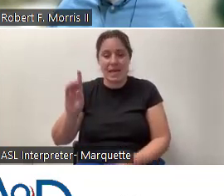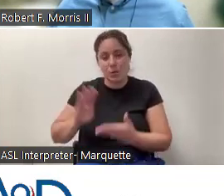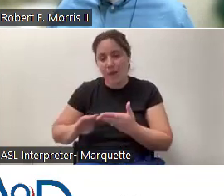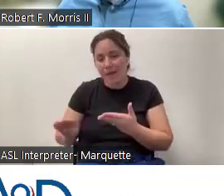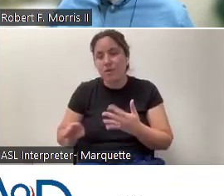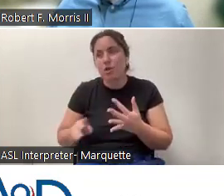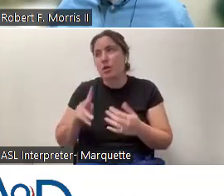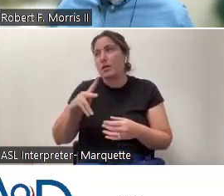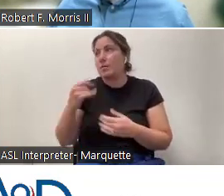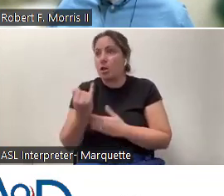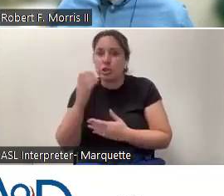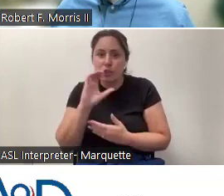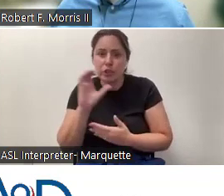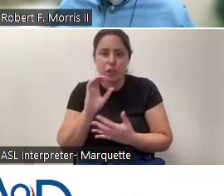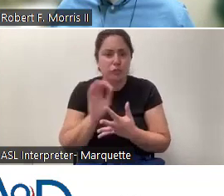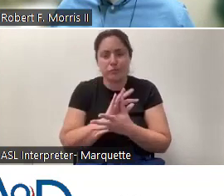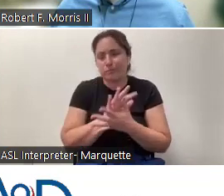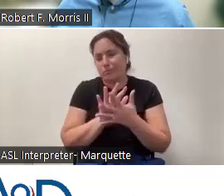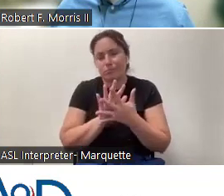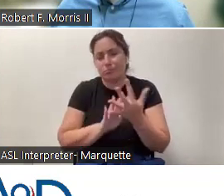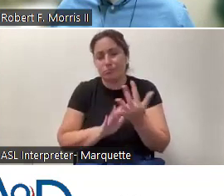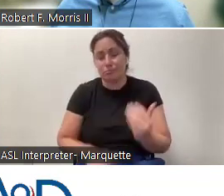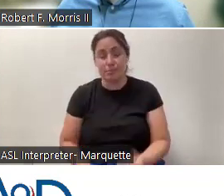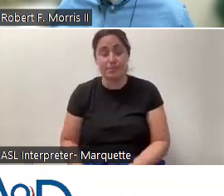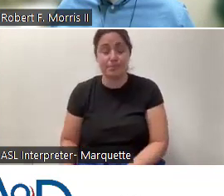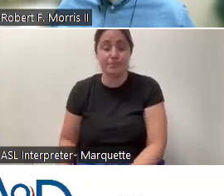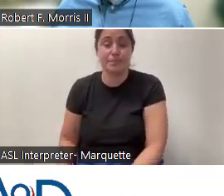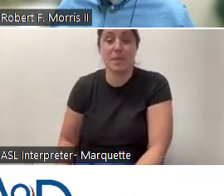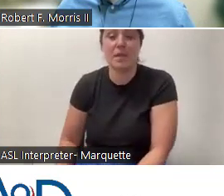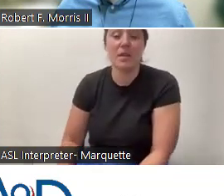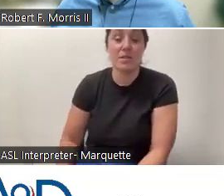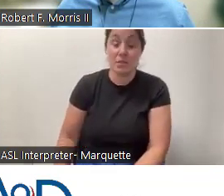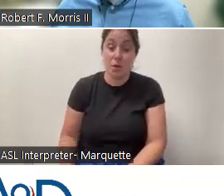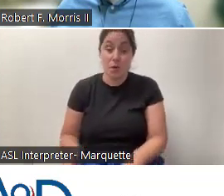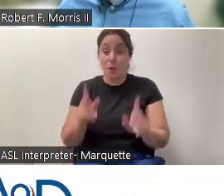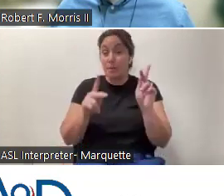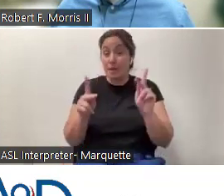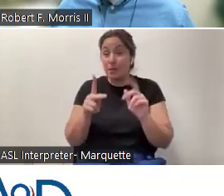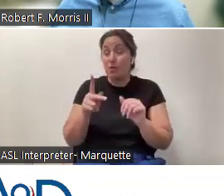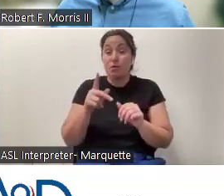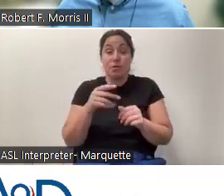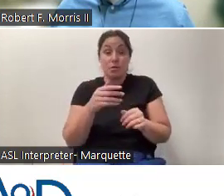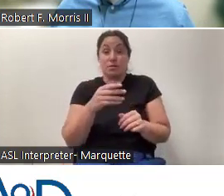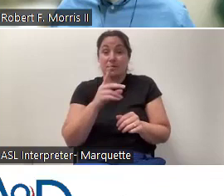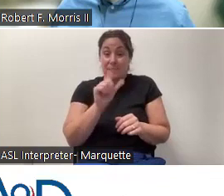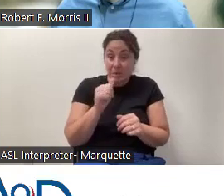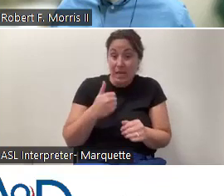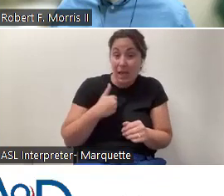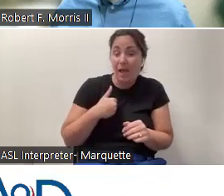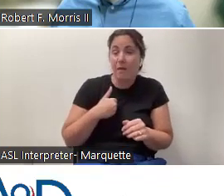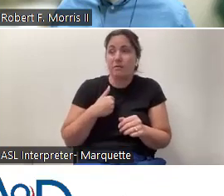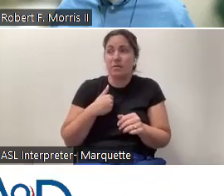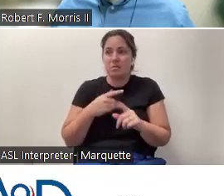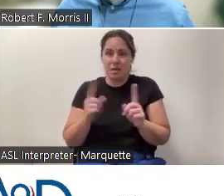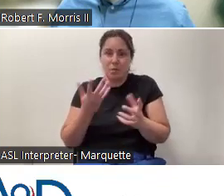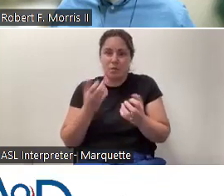stuff. So if there are individuals that have disabilities and want to work, I think us as DPNs